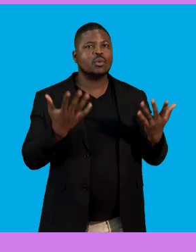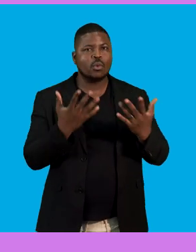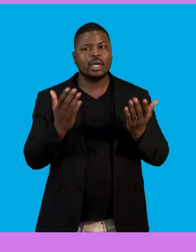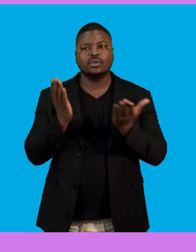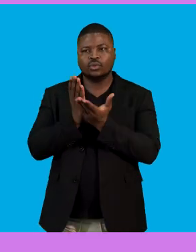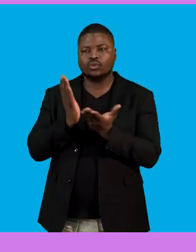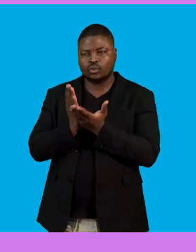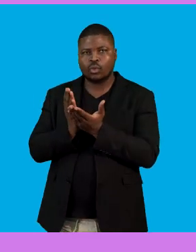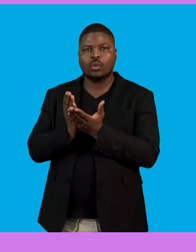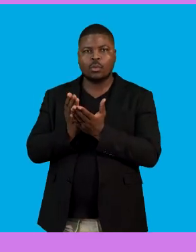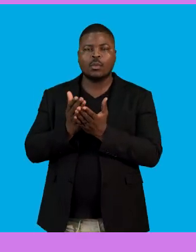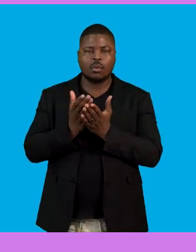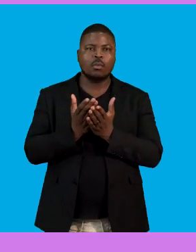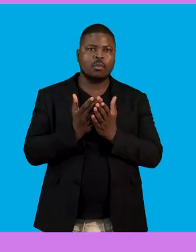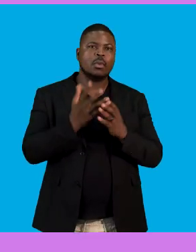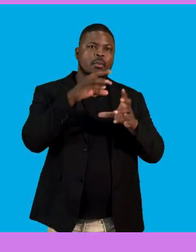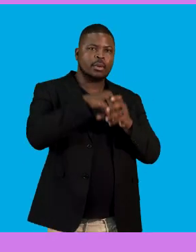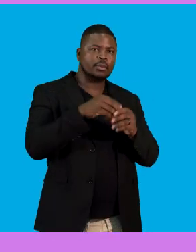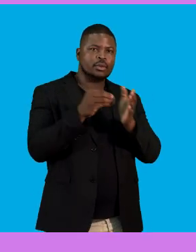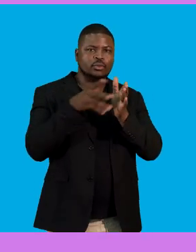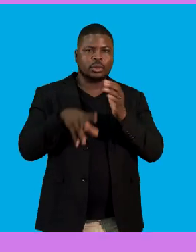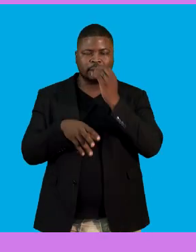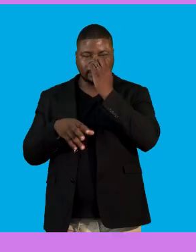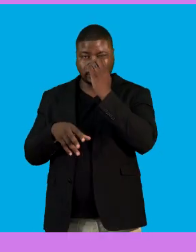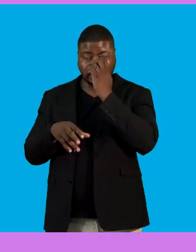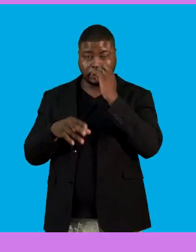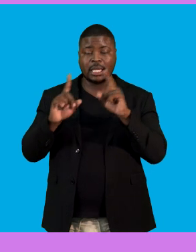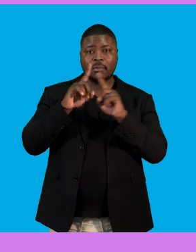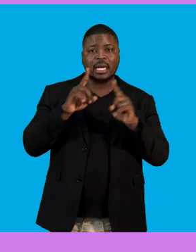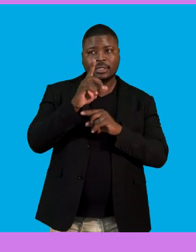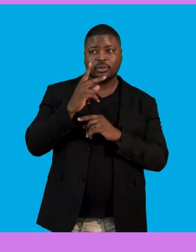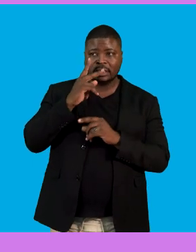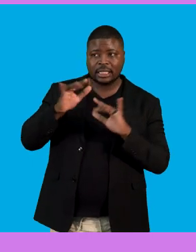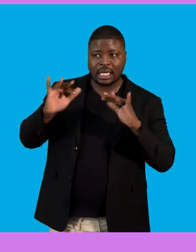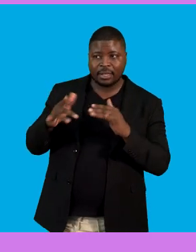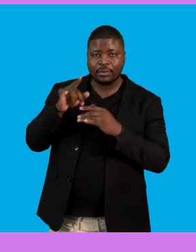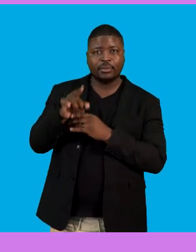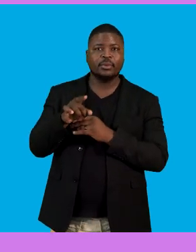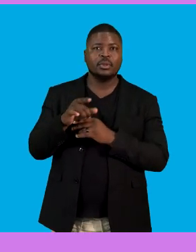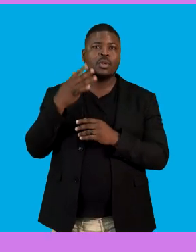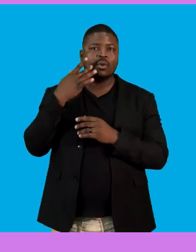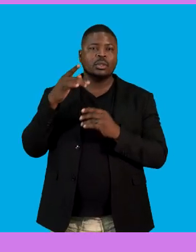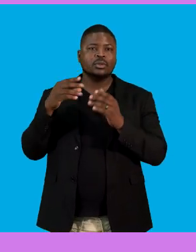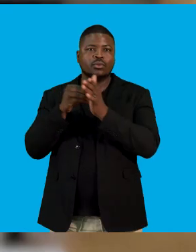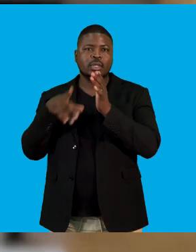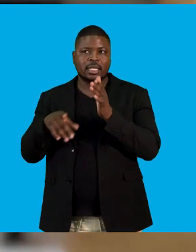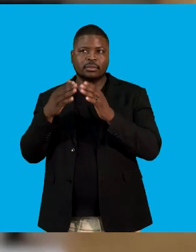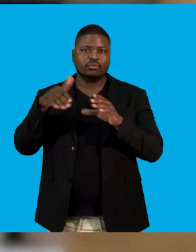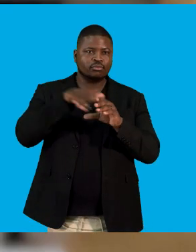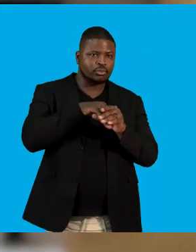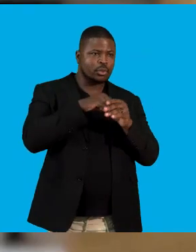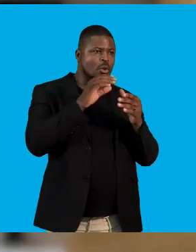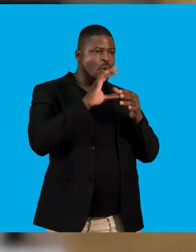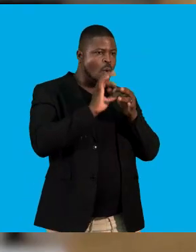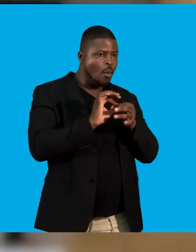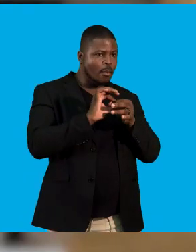amongst school goers, right? So how do we then see whether this was during school hours or not? So how many hours do learners